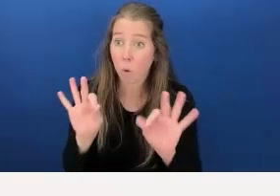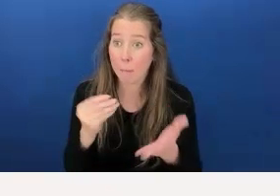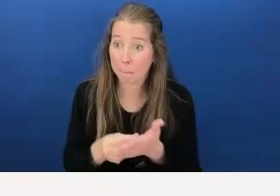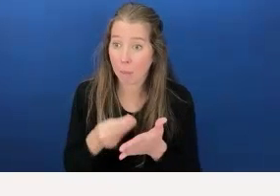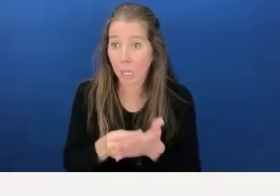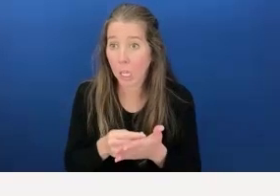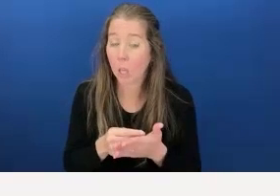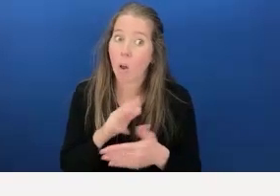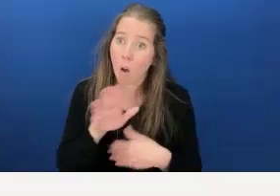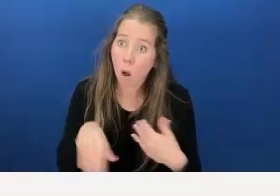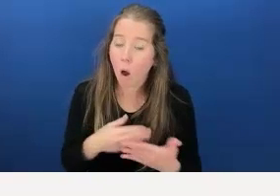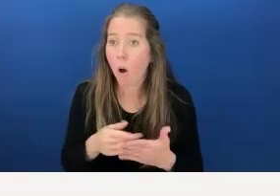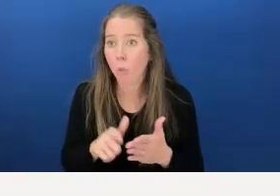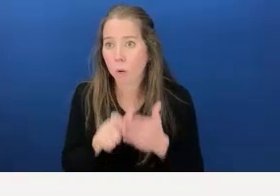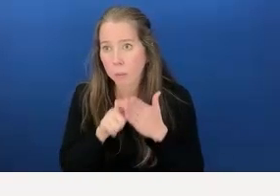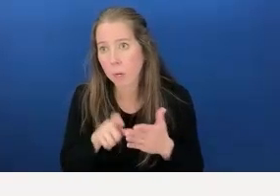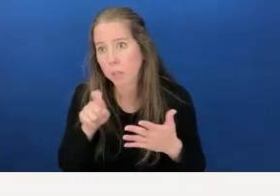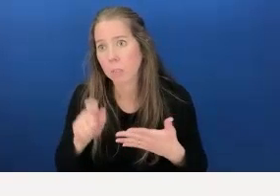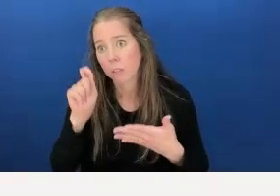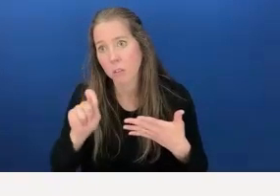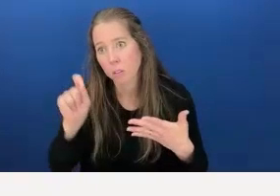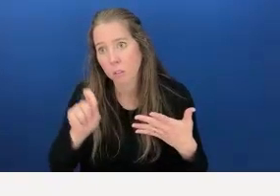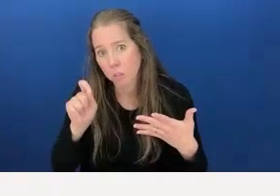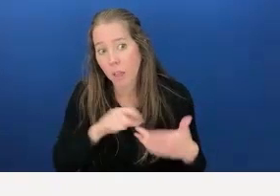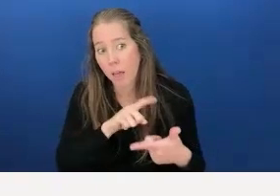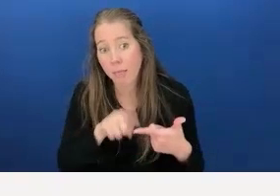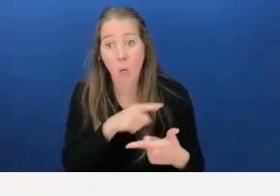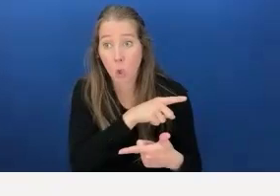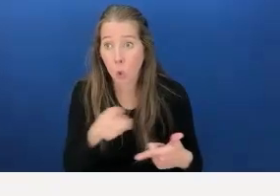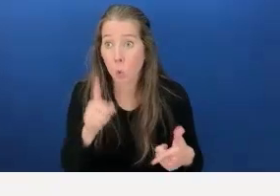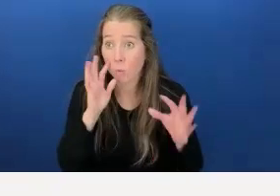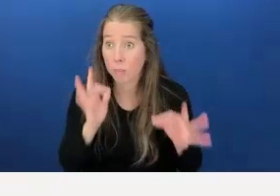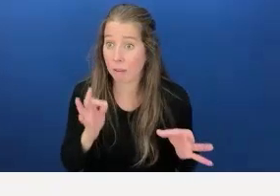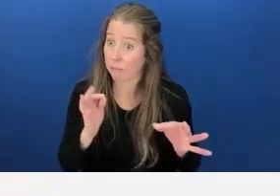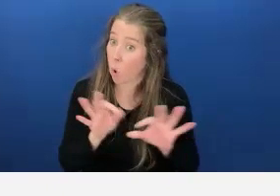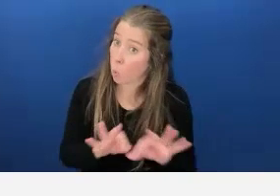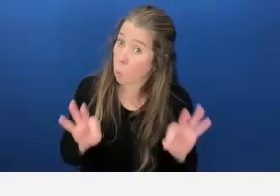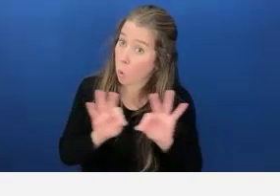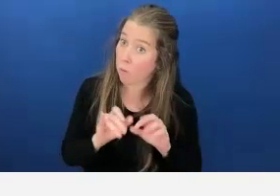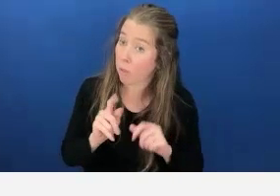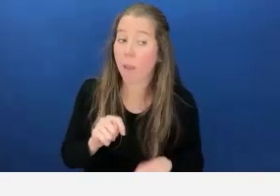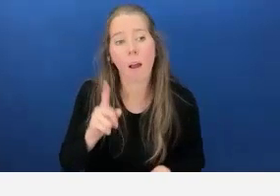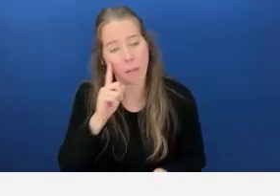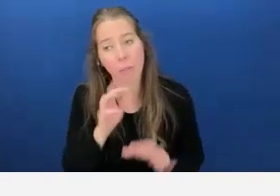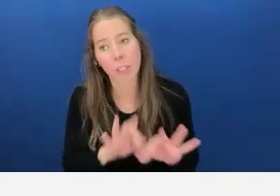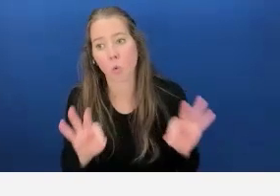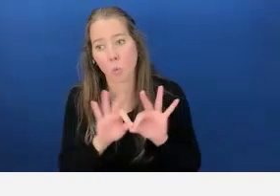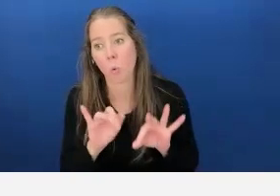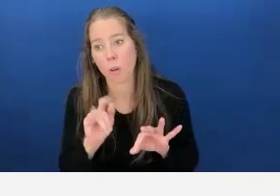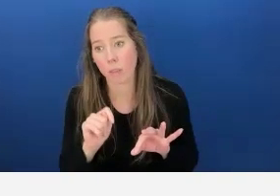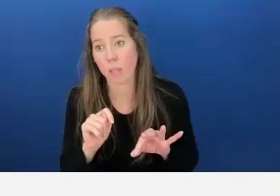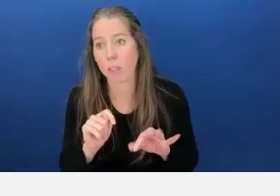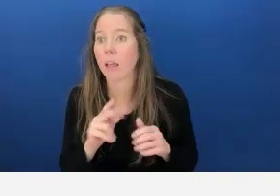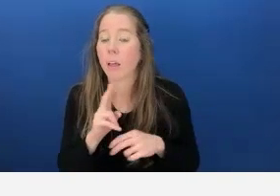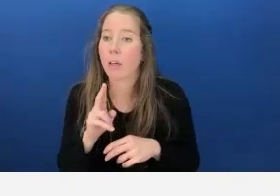through the hoops. Yeah. And you decide whether it's worth it or not. And I absolutely agree with you. It's absolutely worth it from a universal